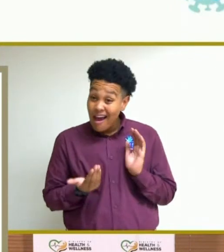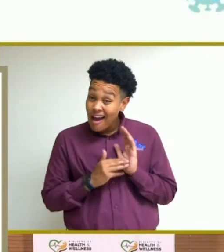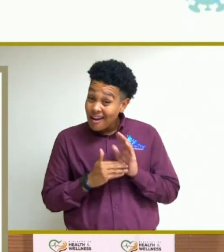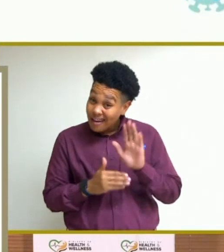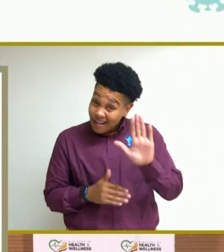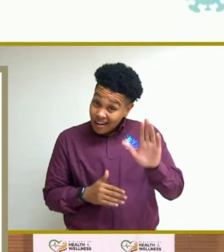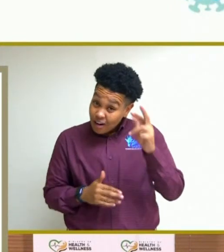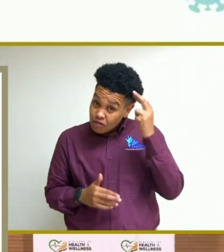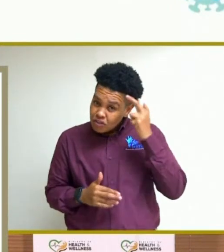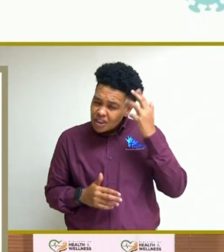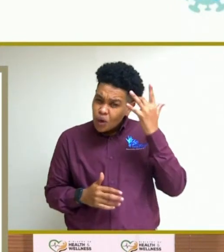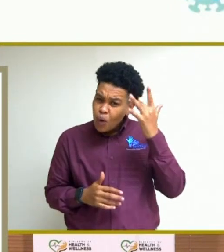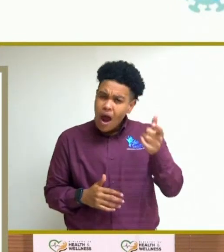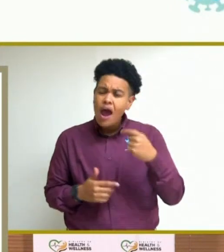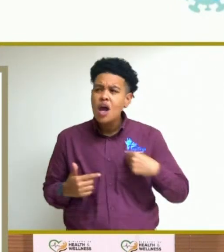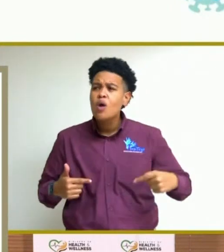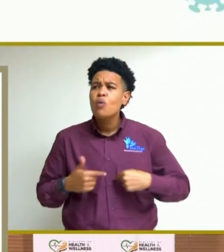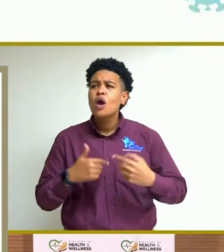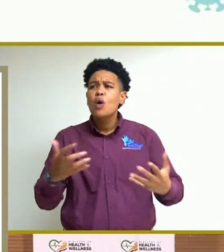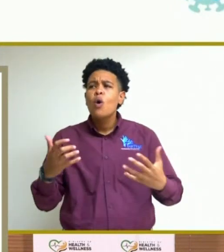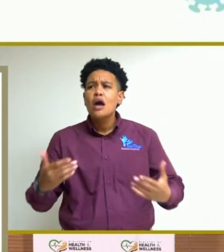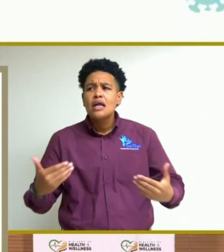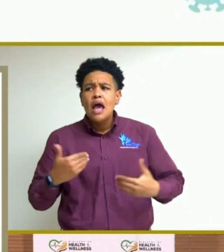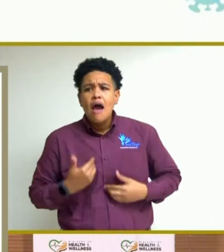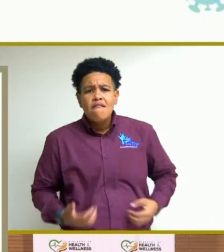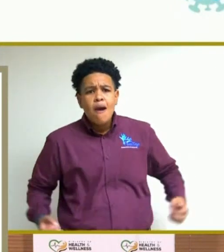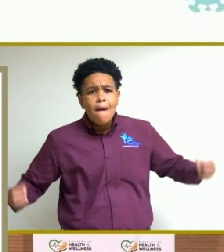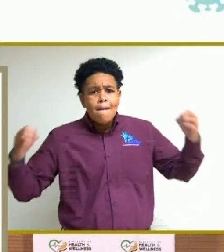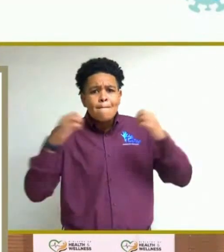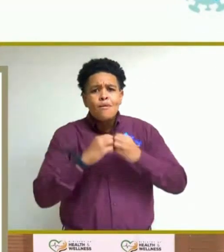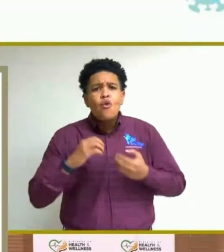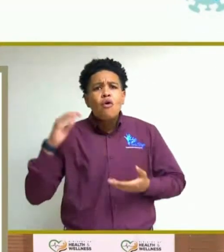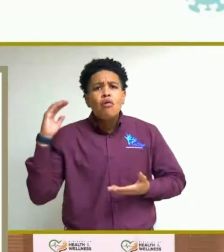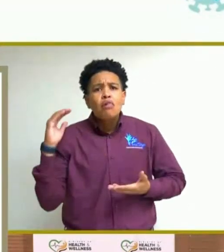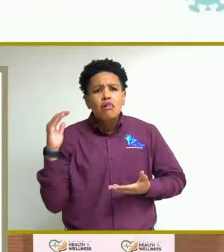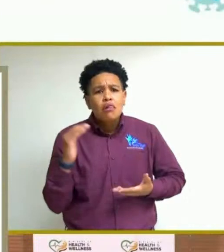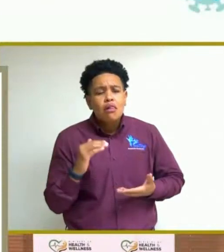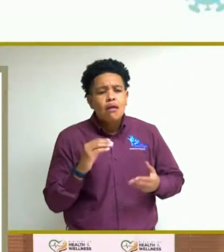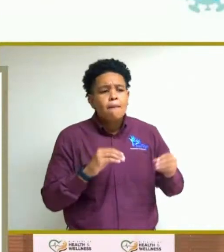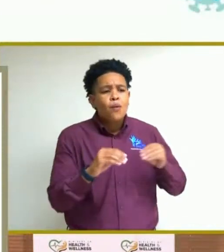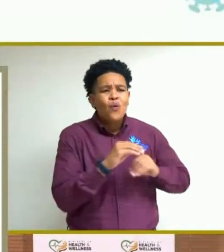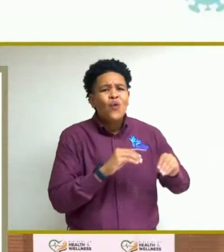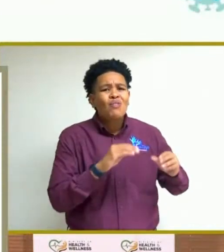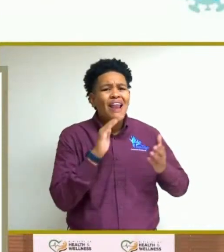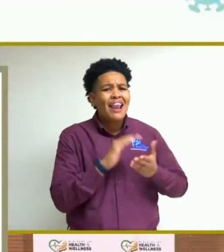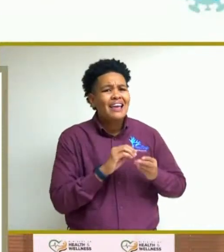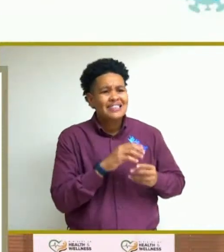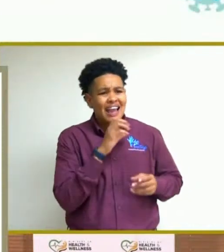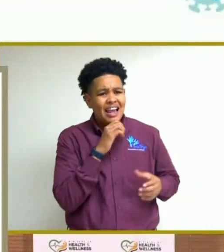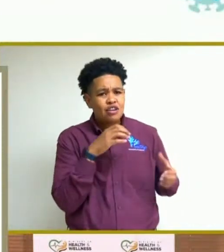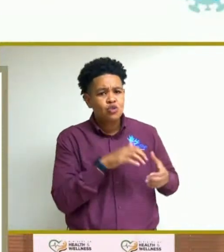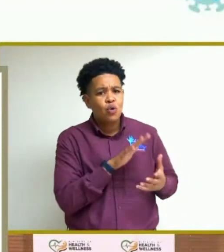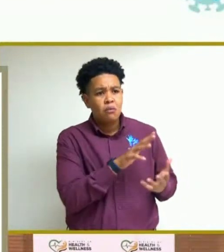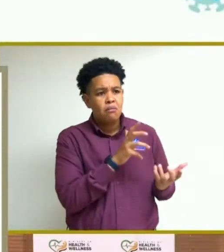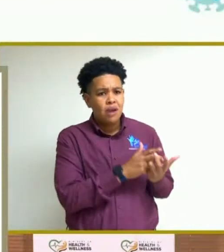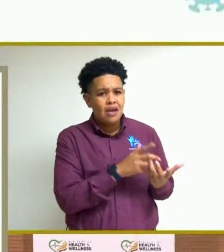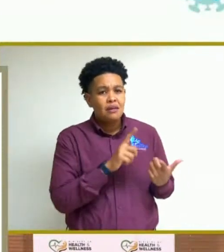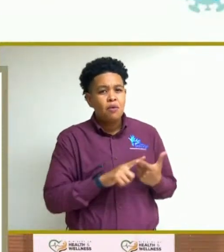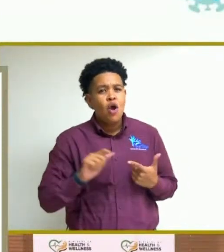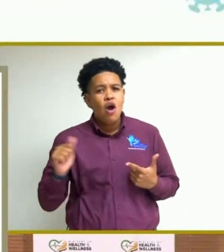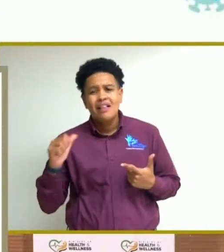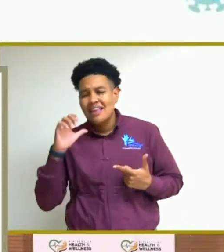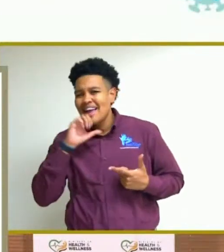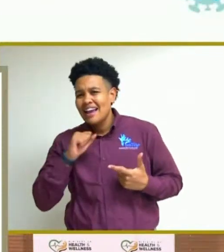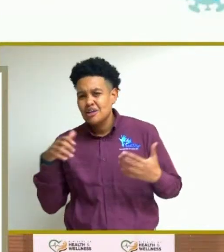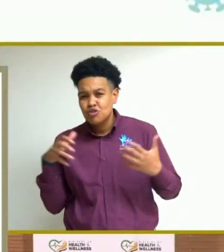the reason why we would want to have more decrease in movement among this age group, and certainly the other age groups that they